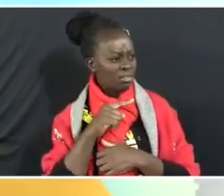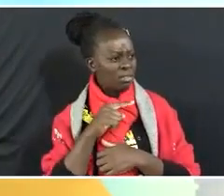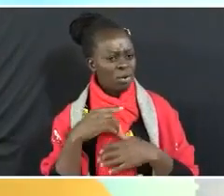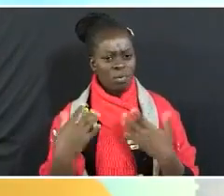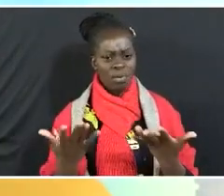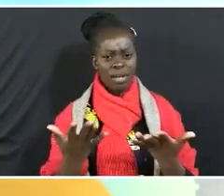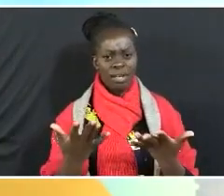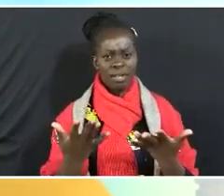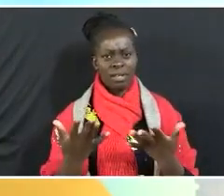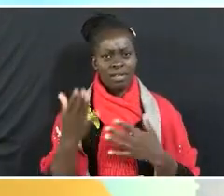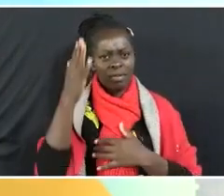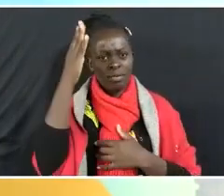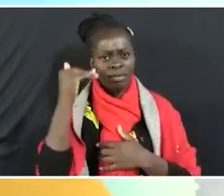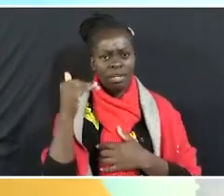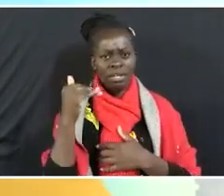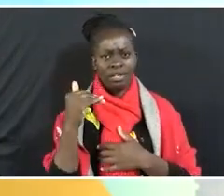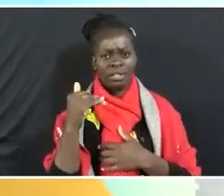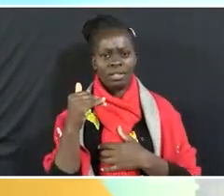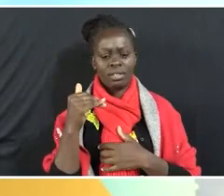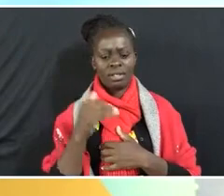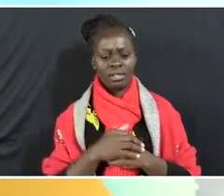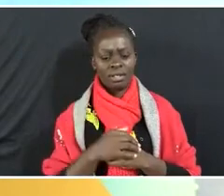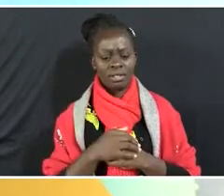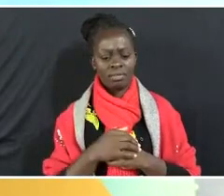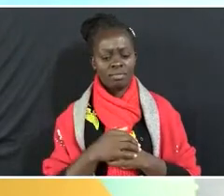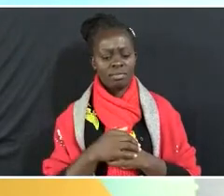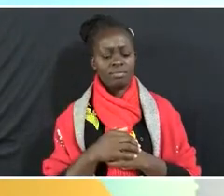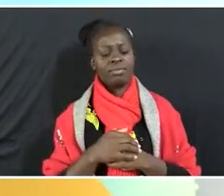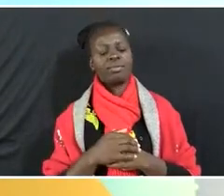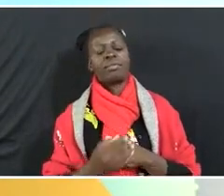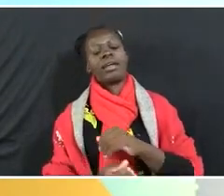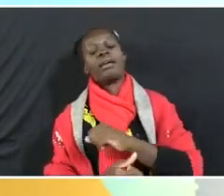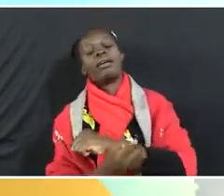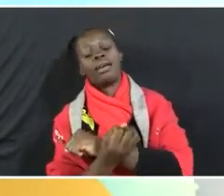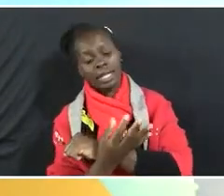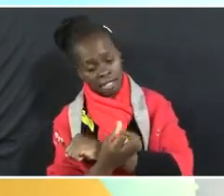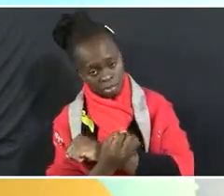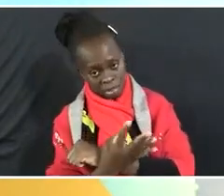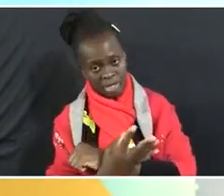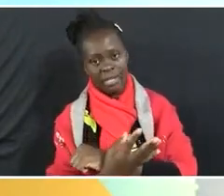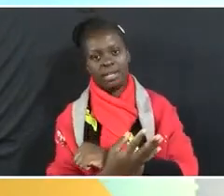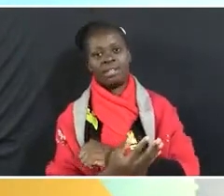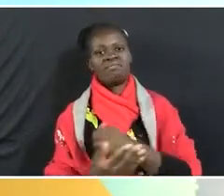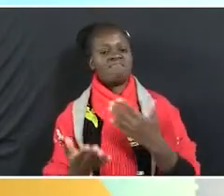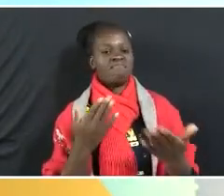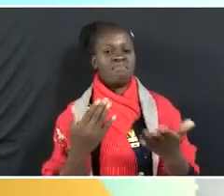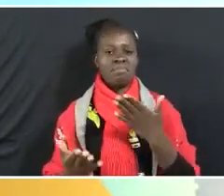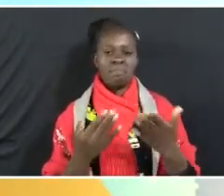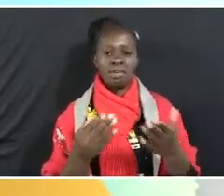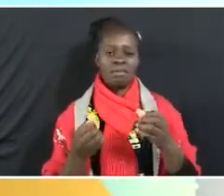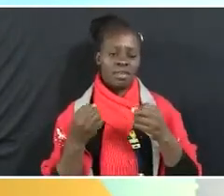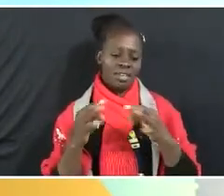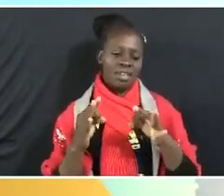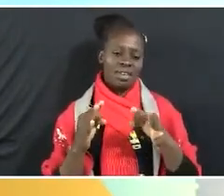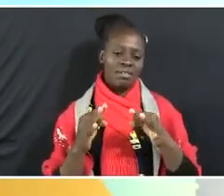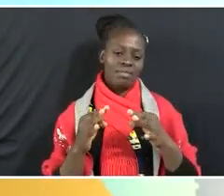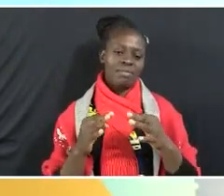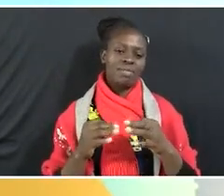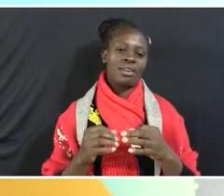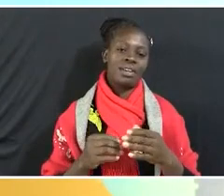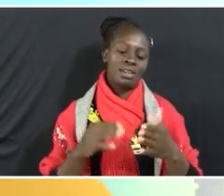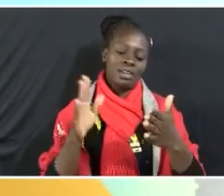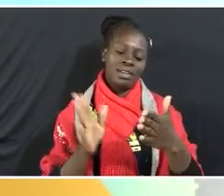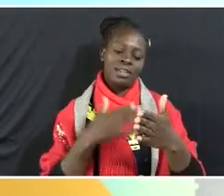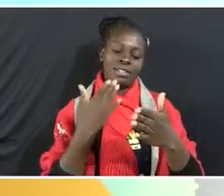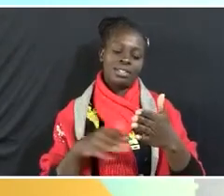me explain 694. No, at times we have the opening song and it is too long, you don't take time to meditate. But